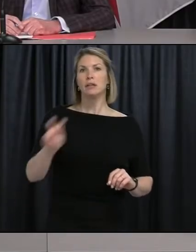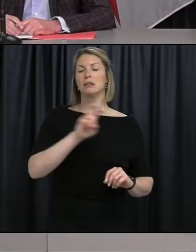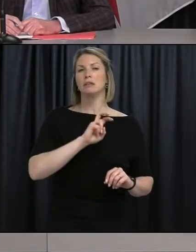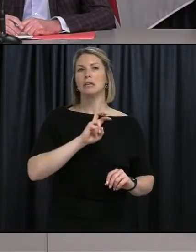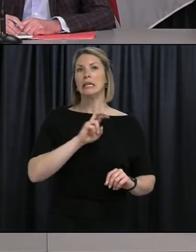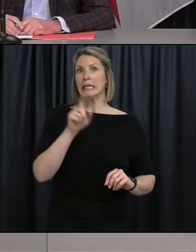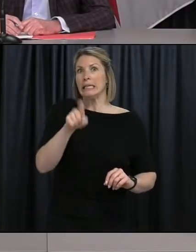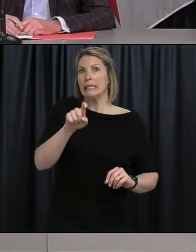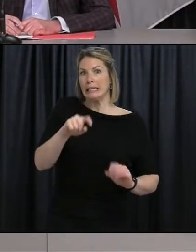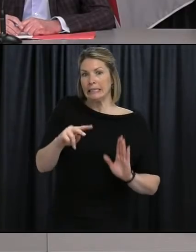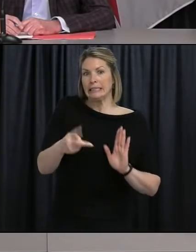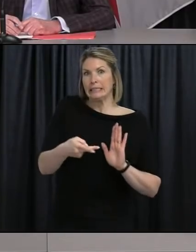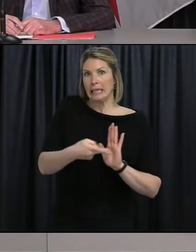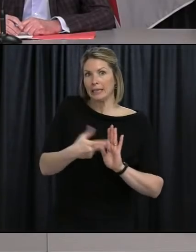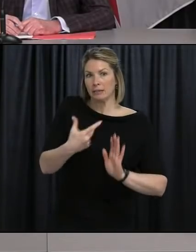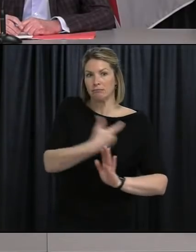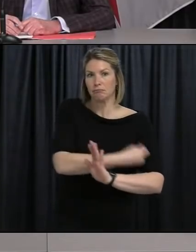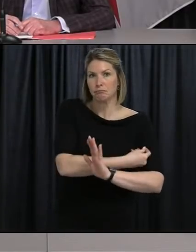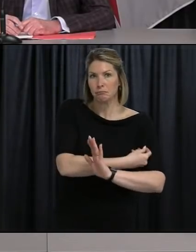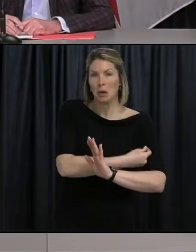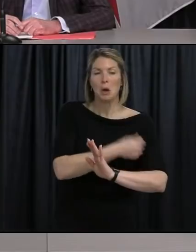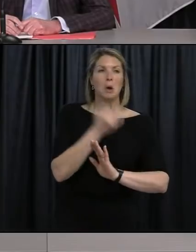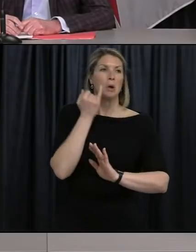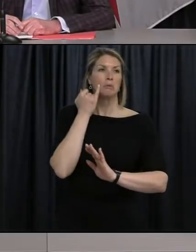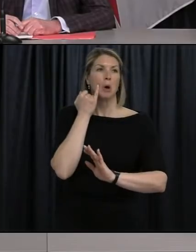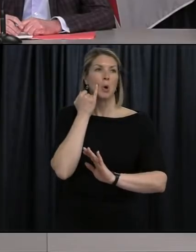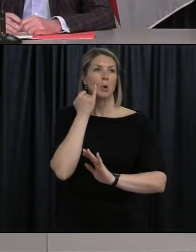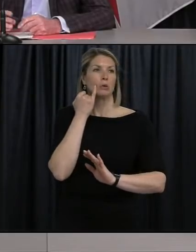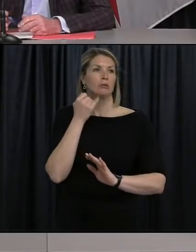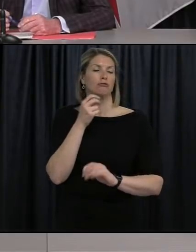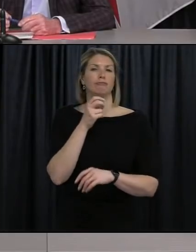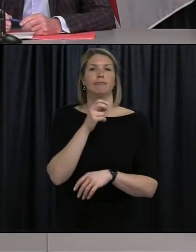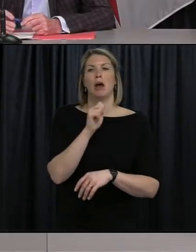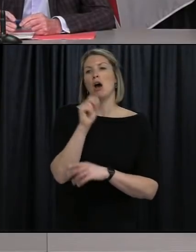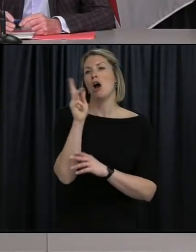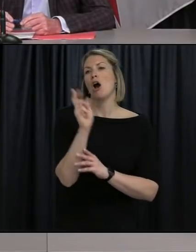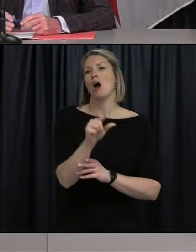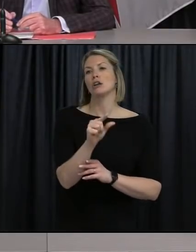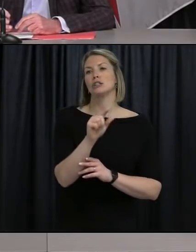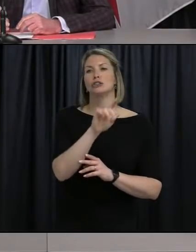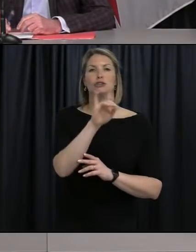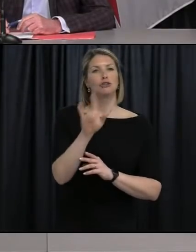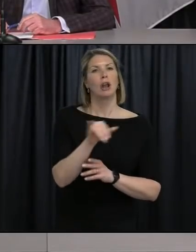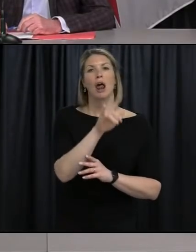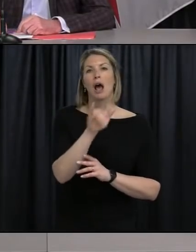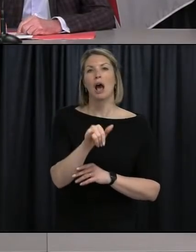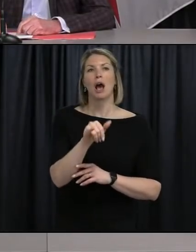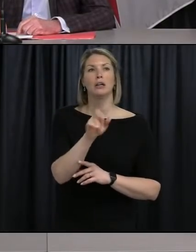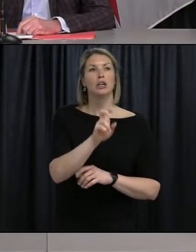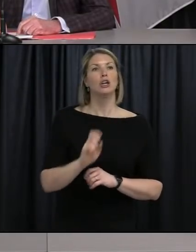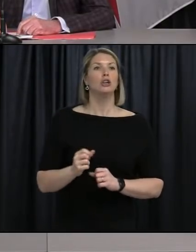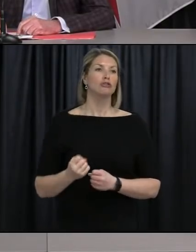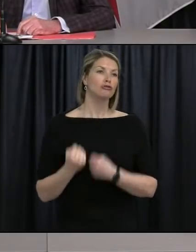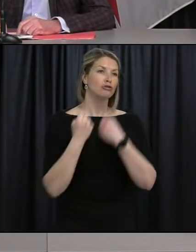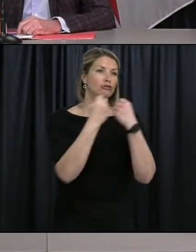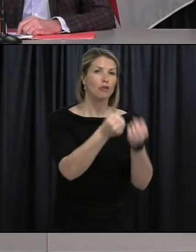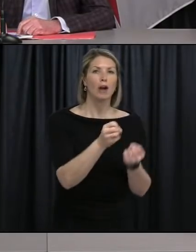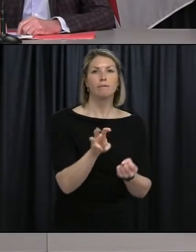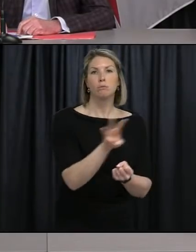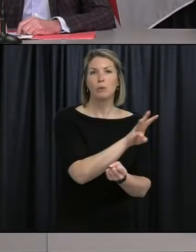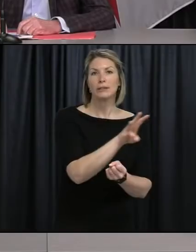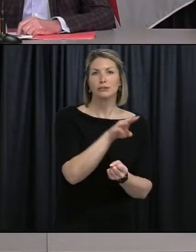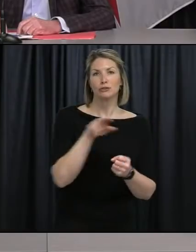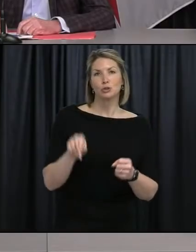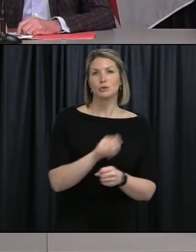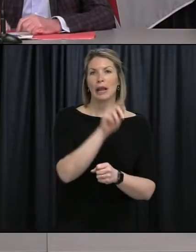in Eastern Health, but will be on the West Coast come August or July. how do they ensure they get their second dose in